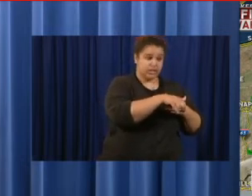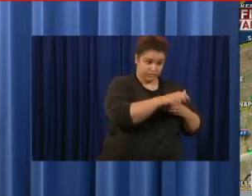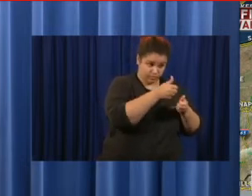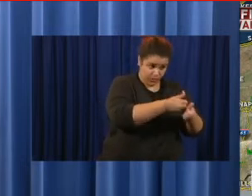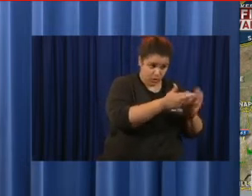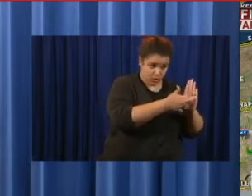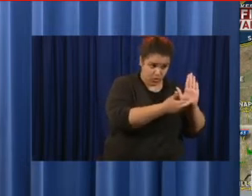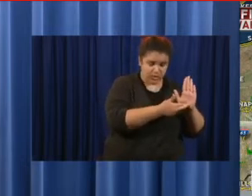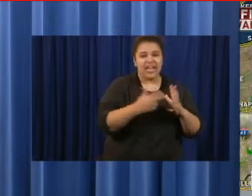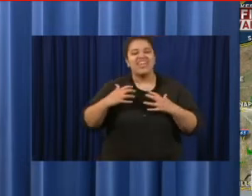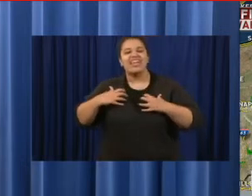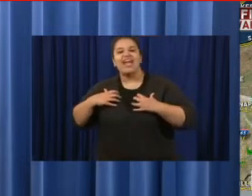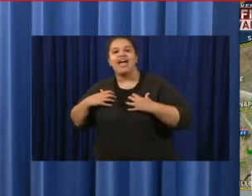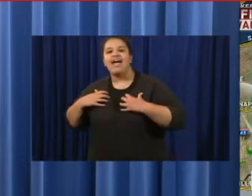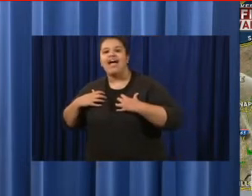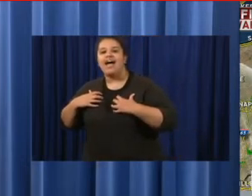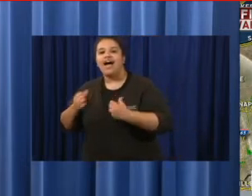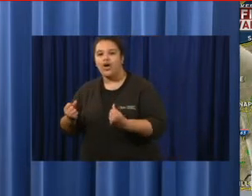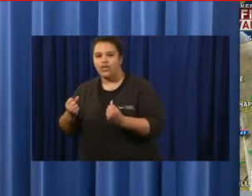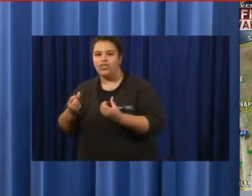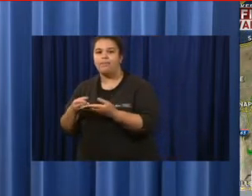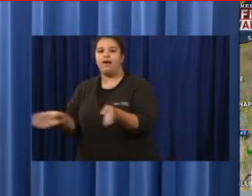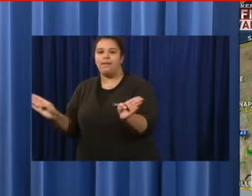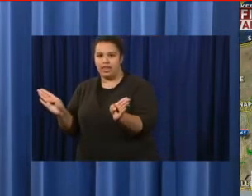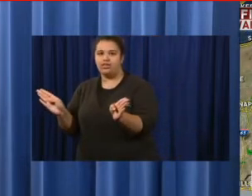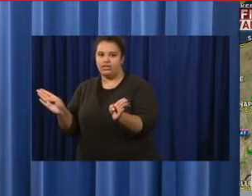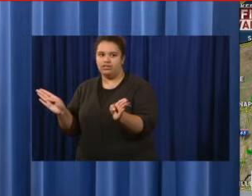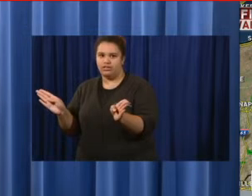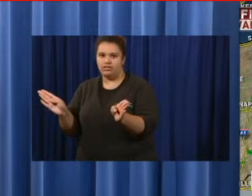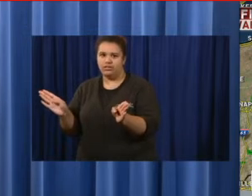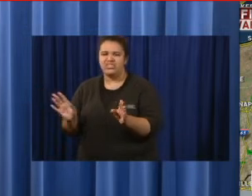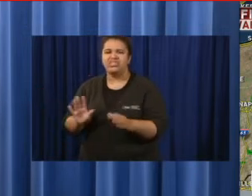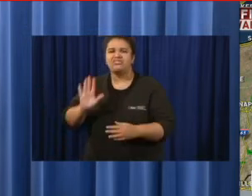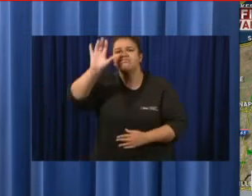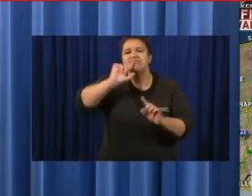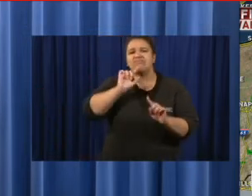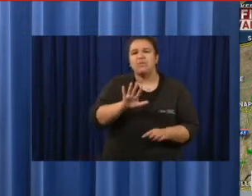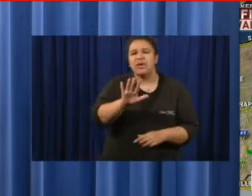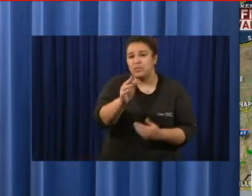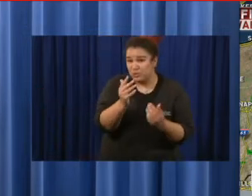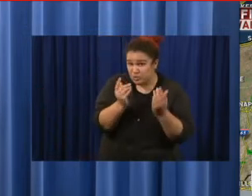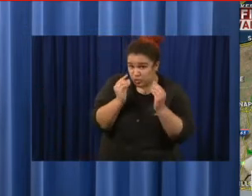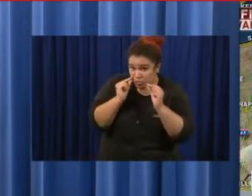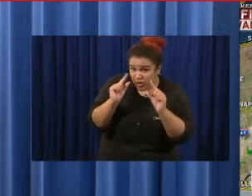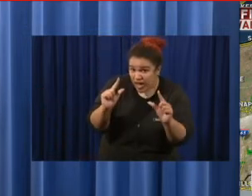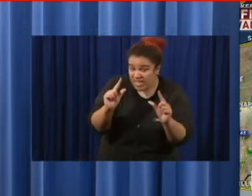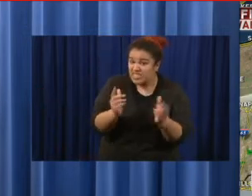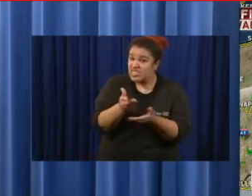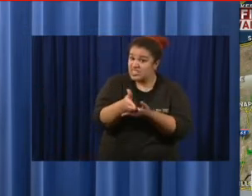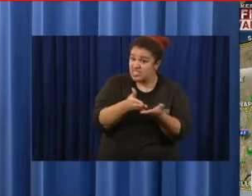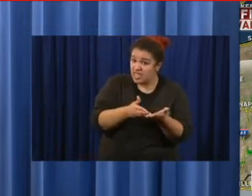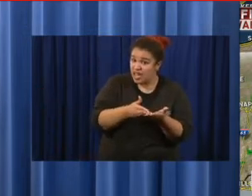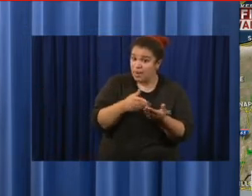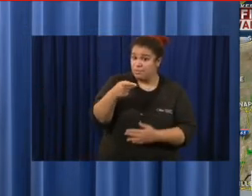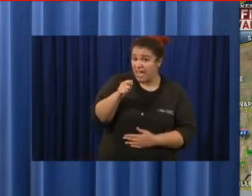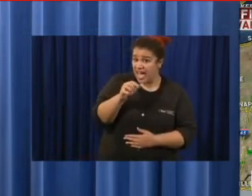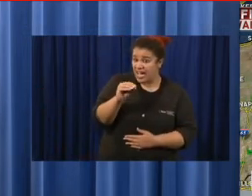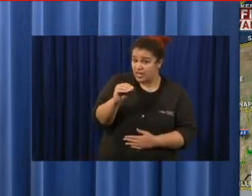special investigation unit. Were you surprised, though, that some patios were packed on a Friday and Saturday